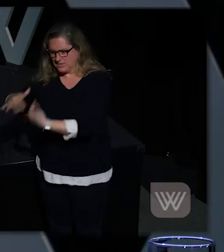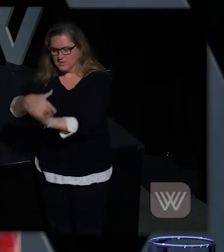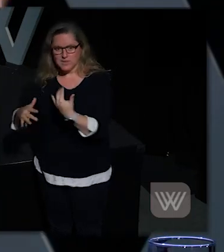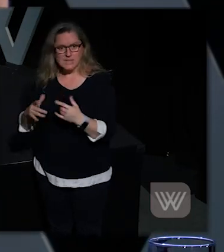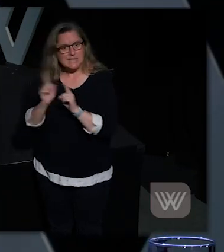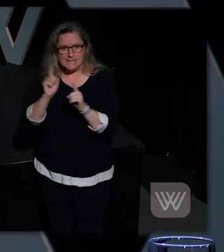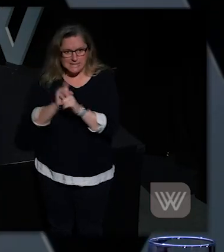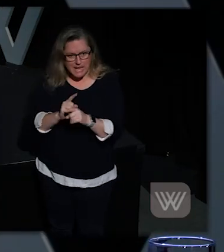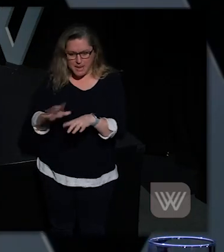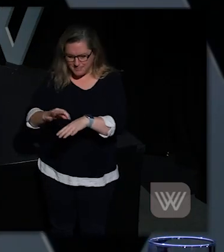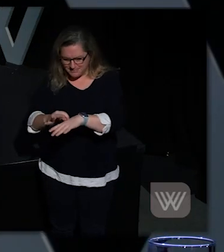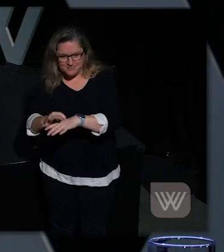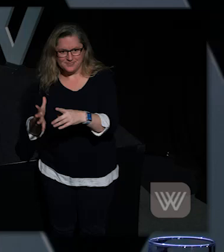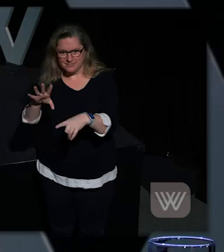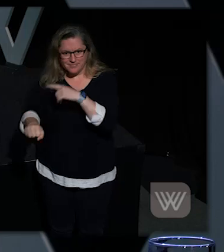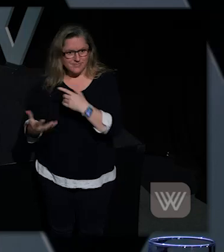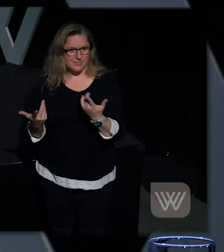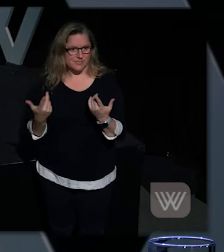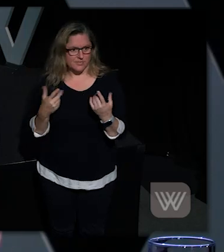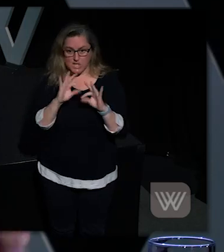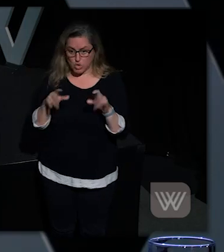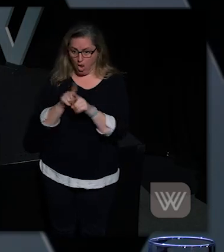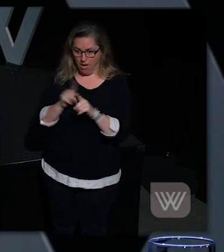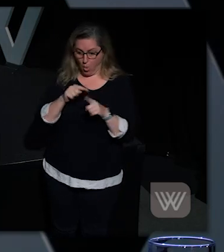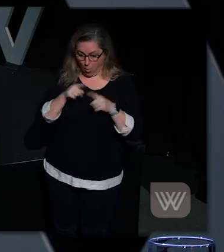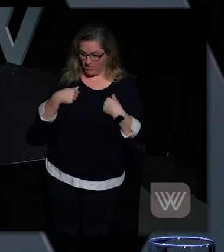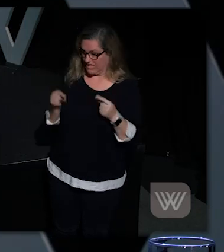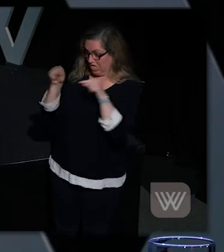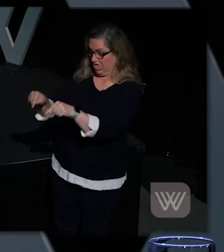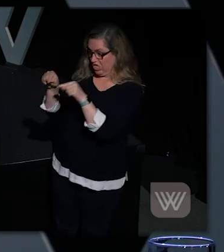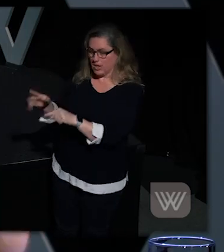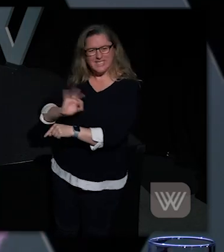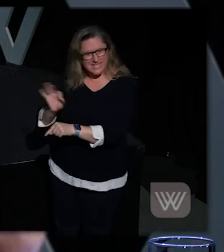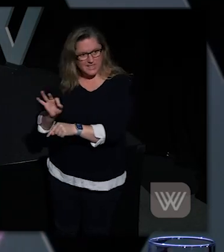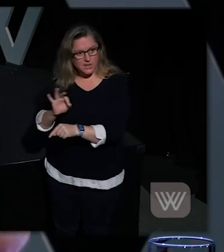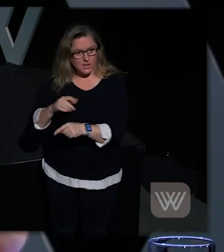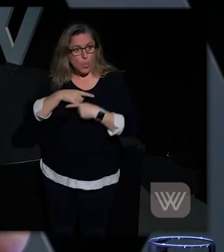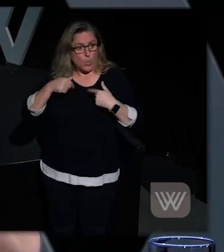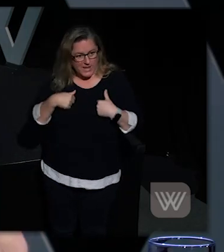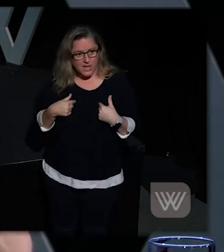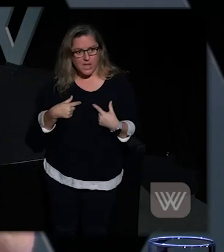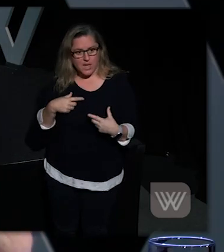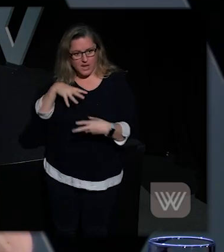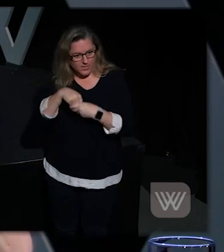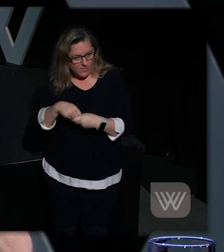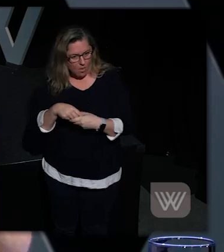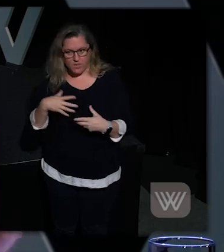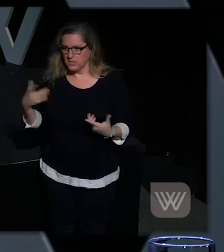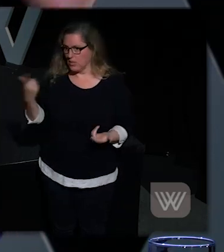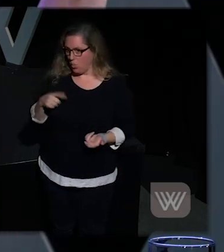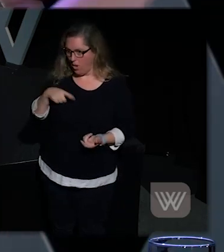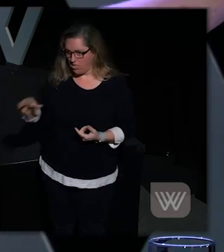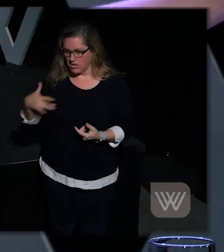well and not just point the finger at these guys. We're part of the reason that they exist. And, you know, I mean, I would consider myself a feminist, right? But there